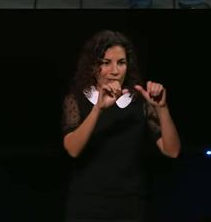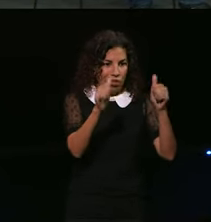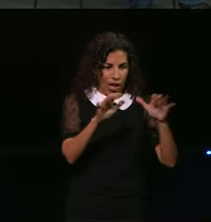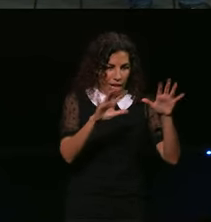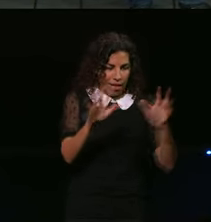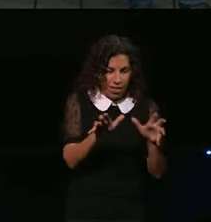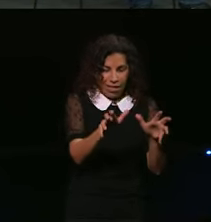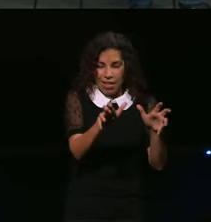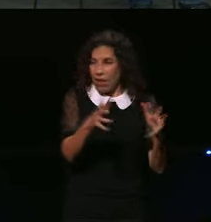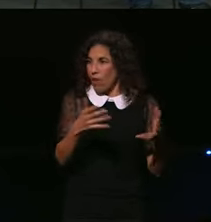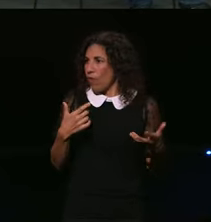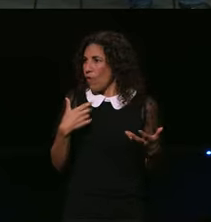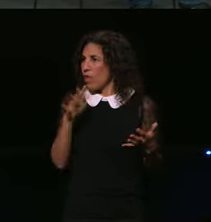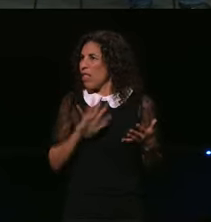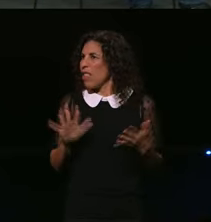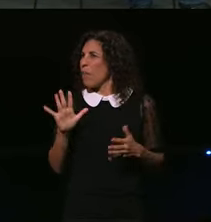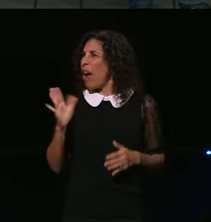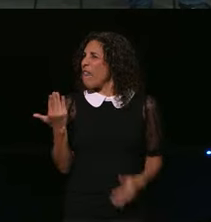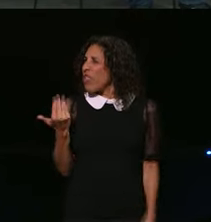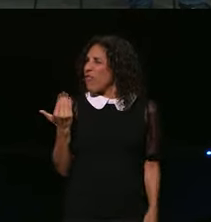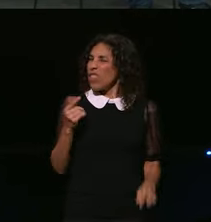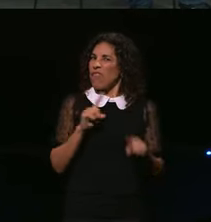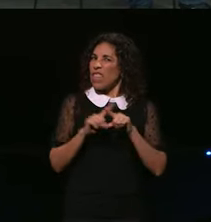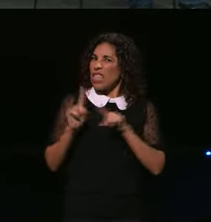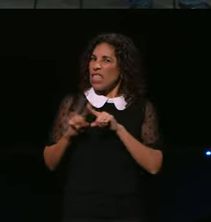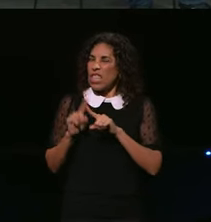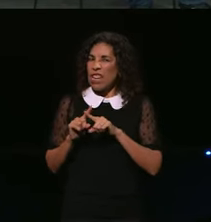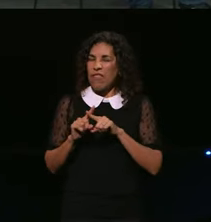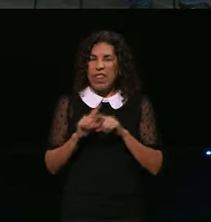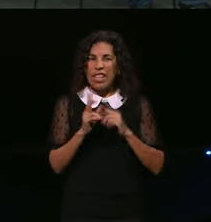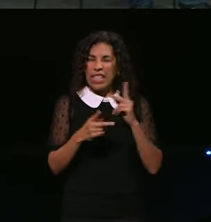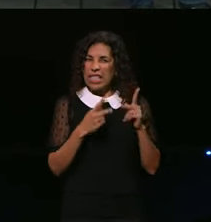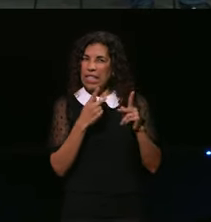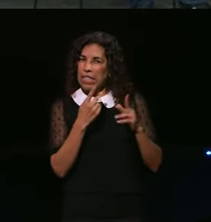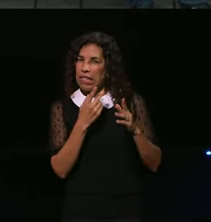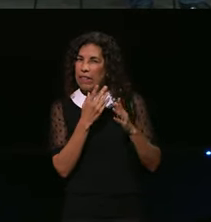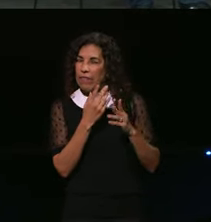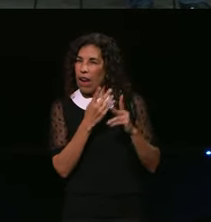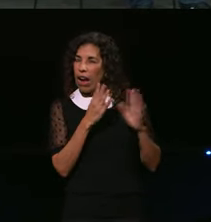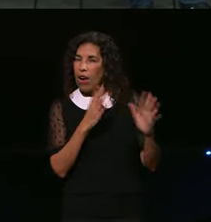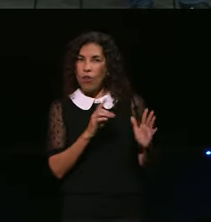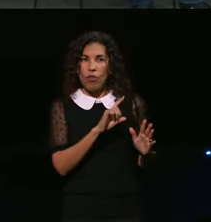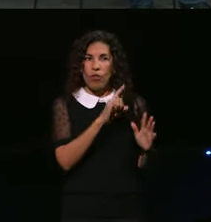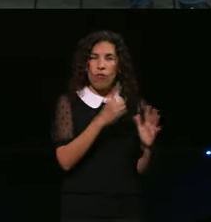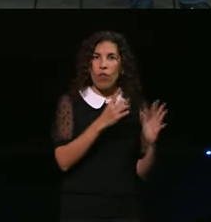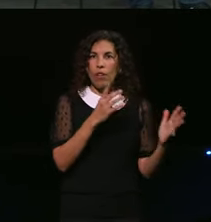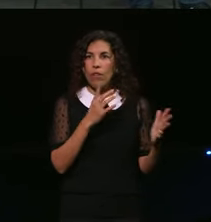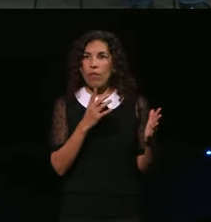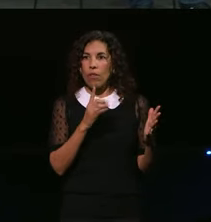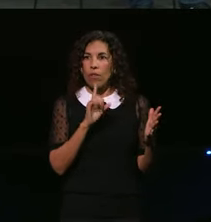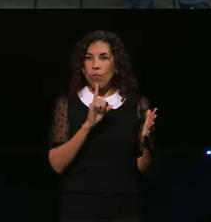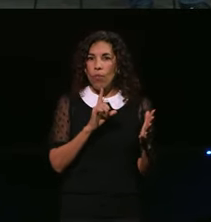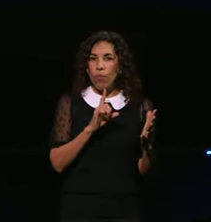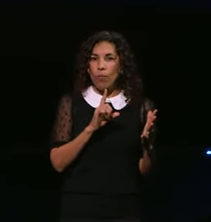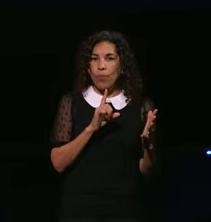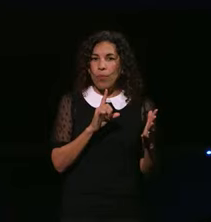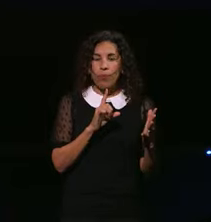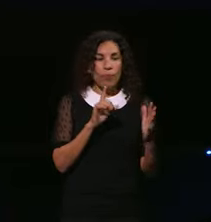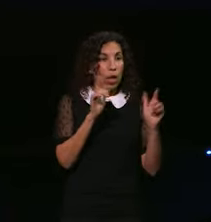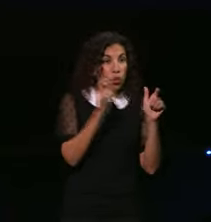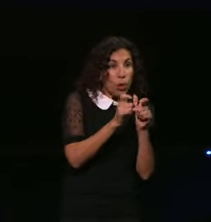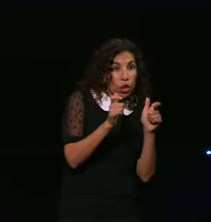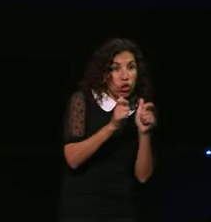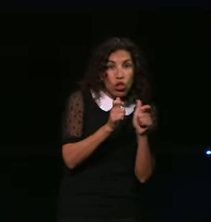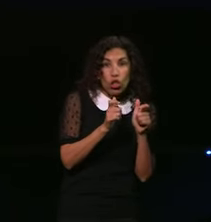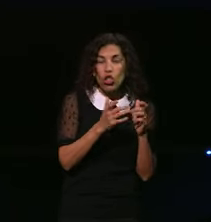don't know, how many versions? I think I sculpted about 15 different versions. And first of all, it is a kind of a miniature,